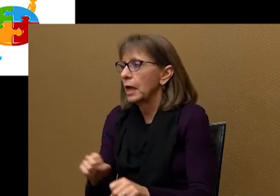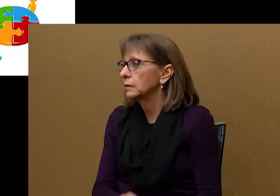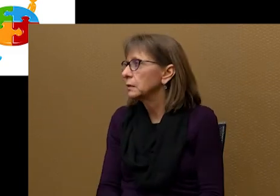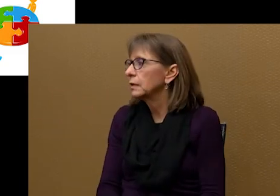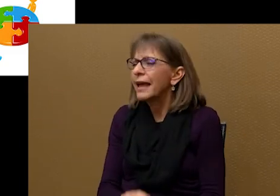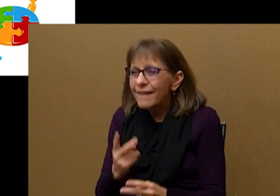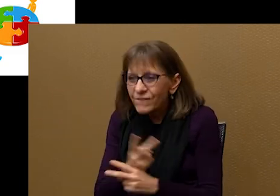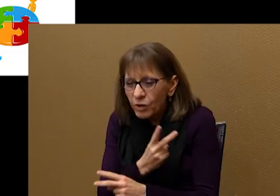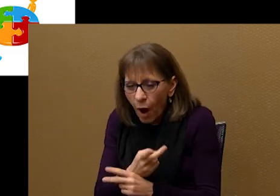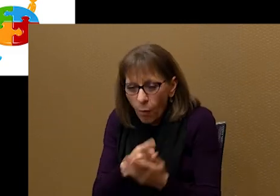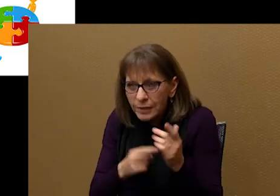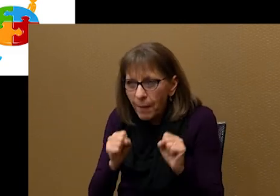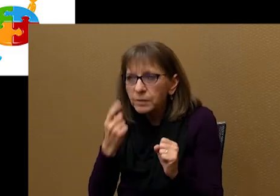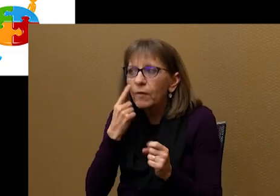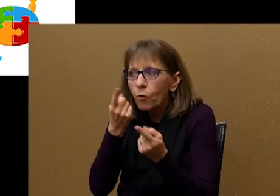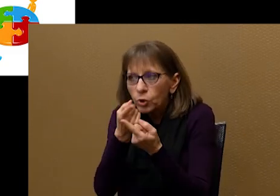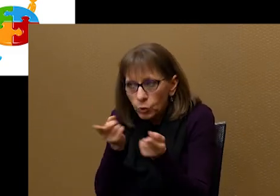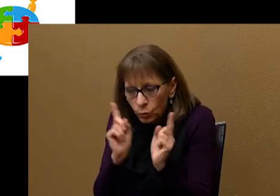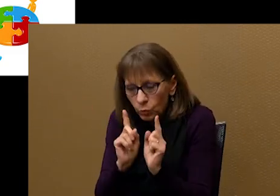Figure out what's possible for you.